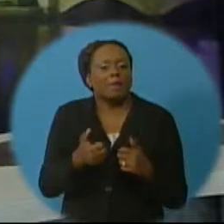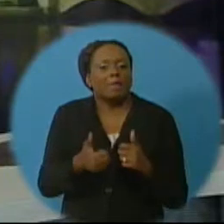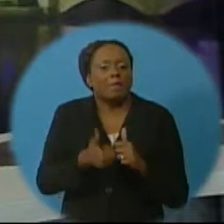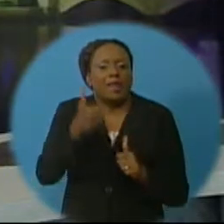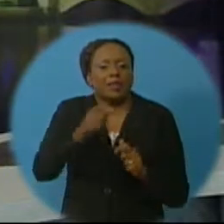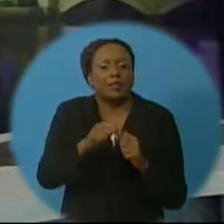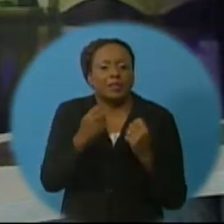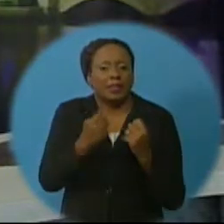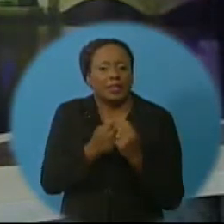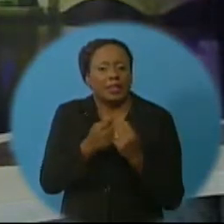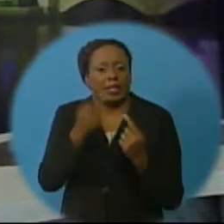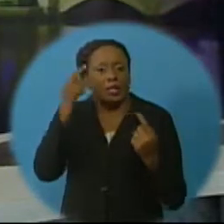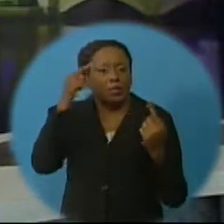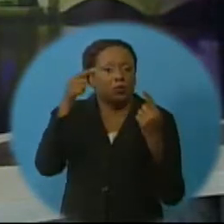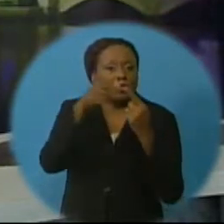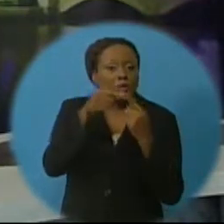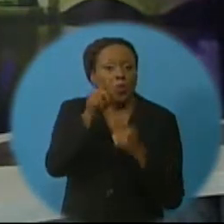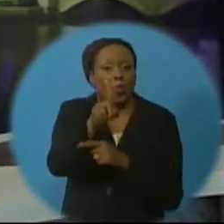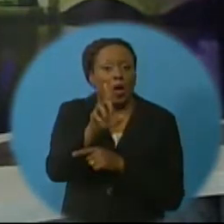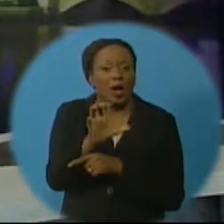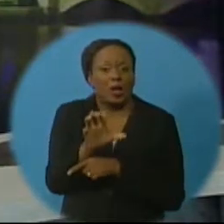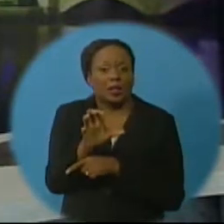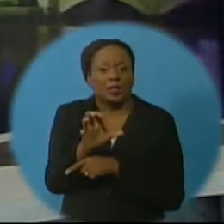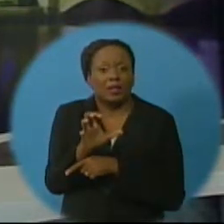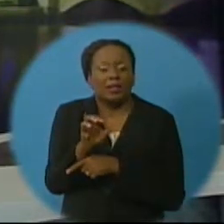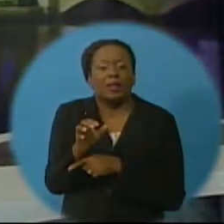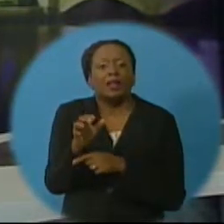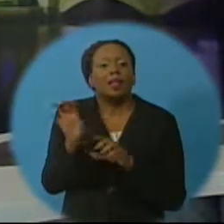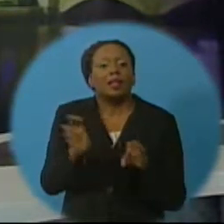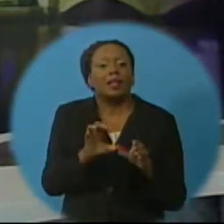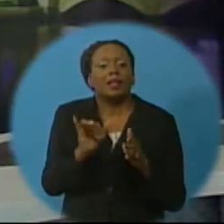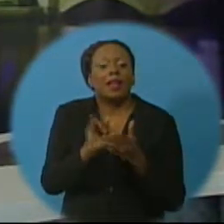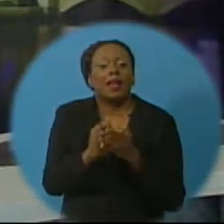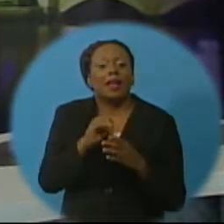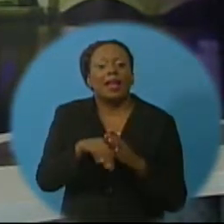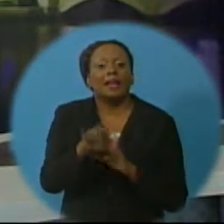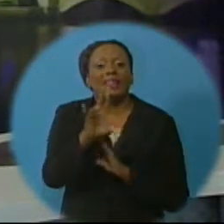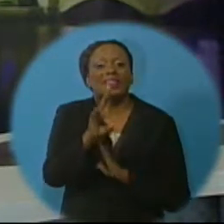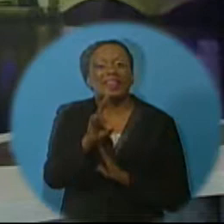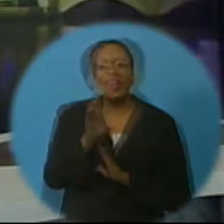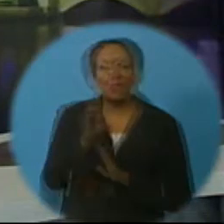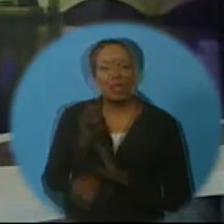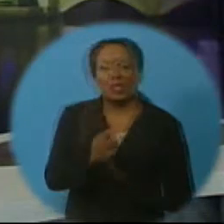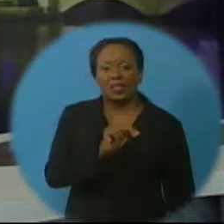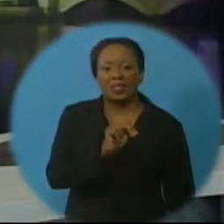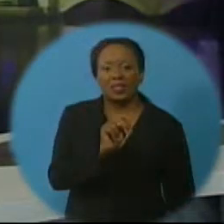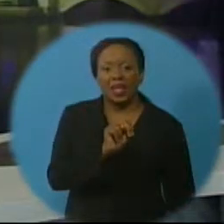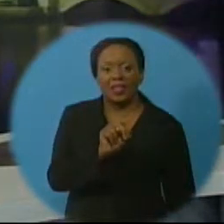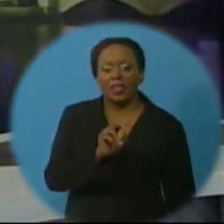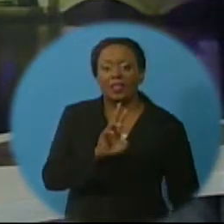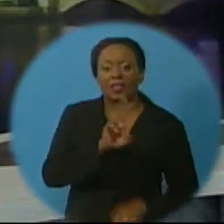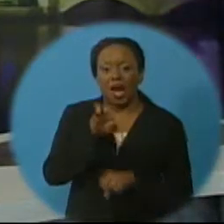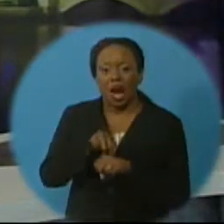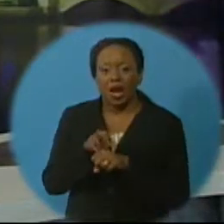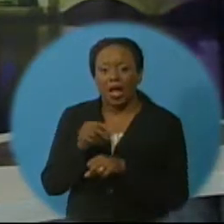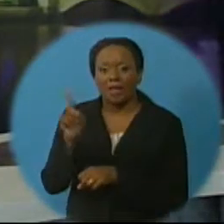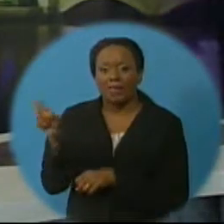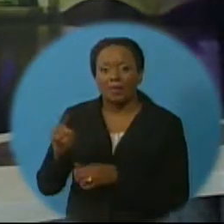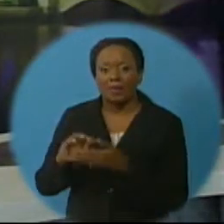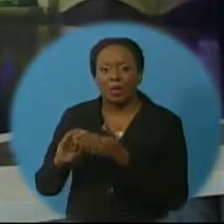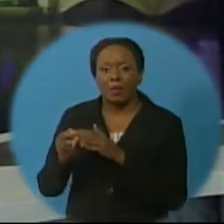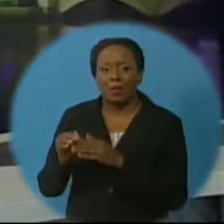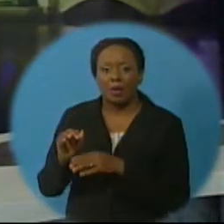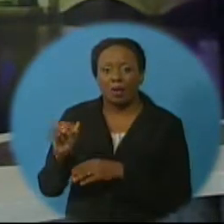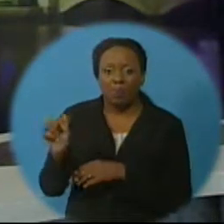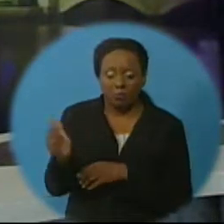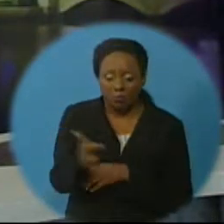30, and they are also the fastest team to reach 100. They did it in 7 overs. While Netherlands, Ireland and